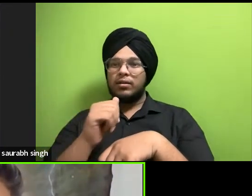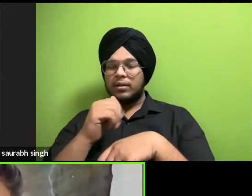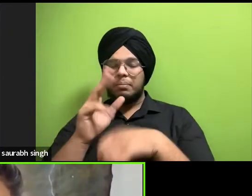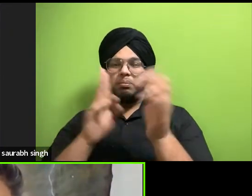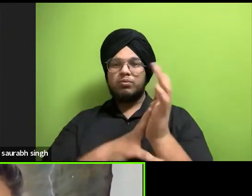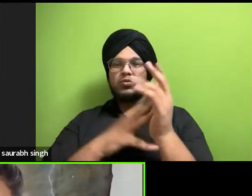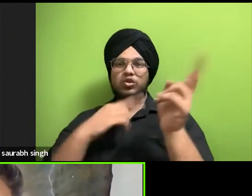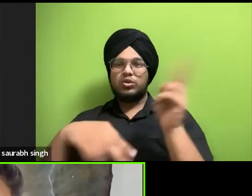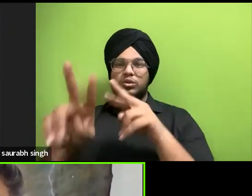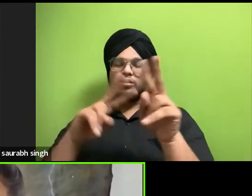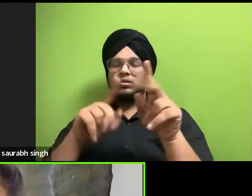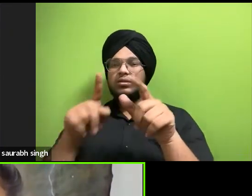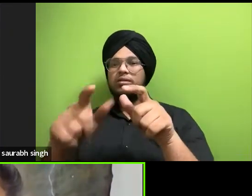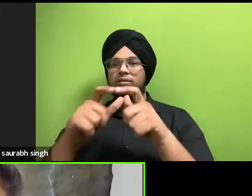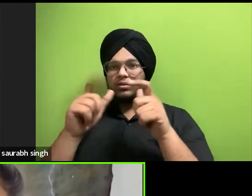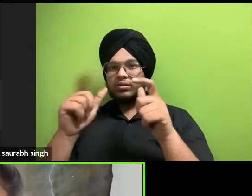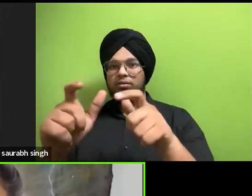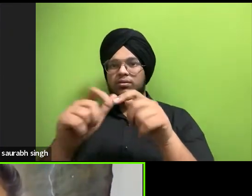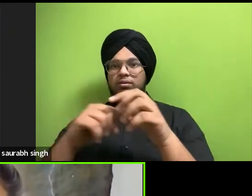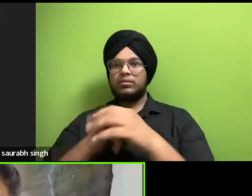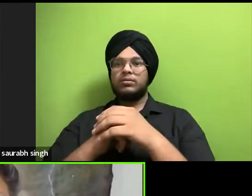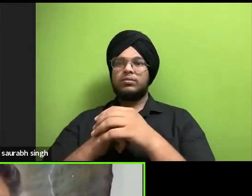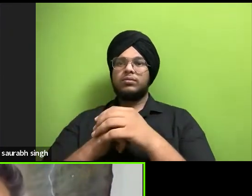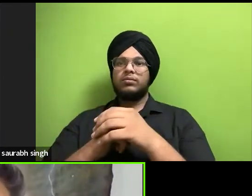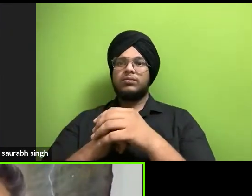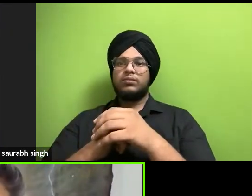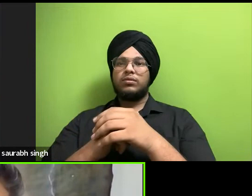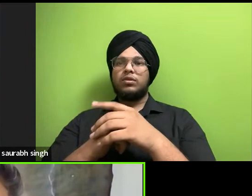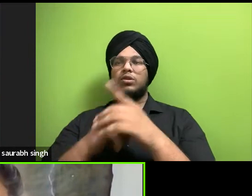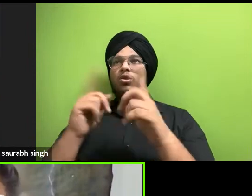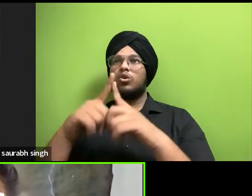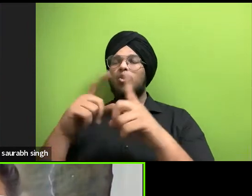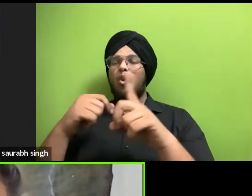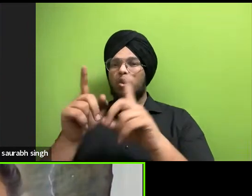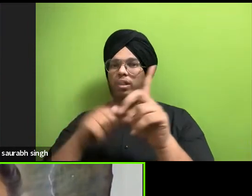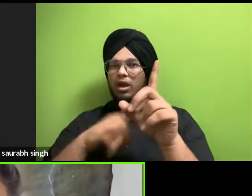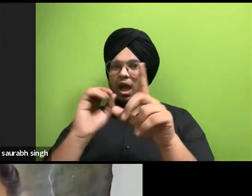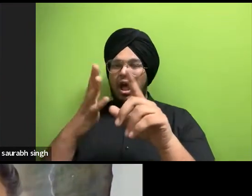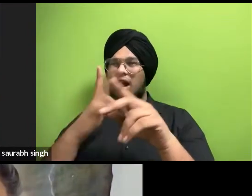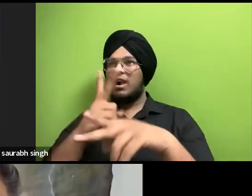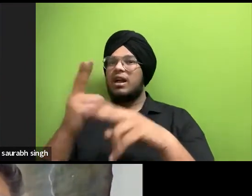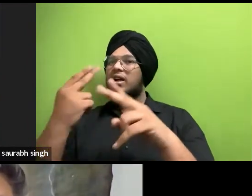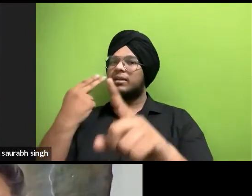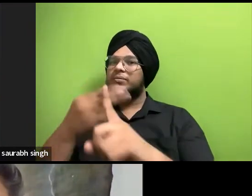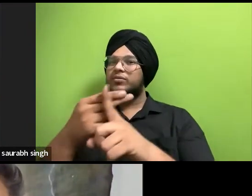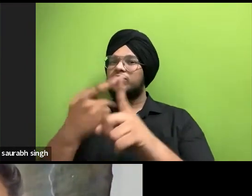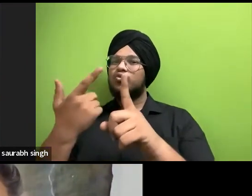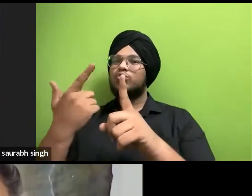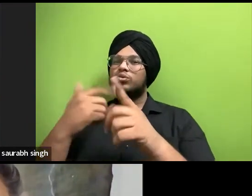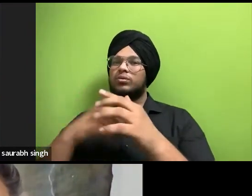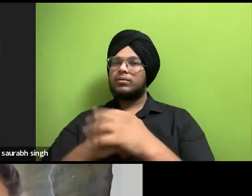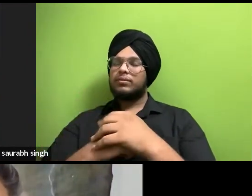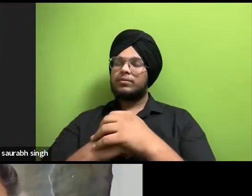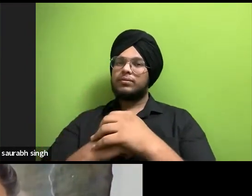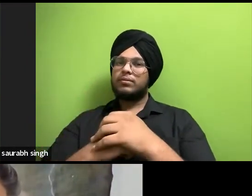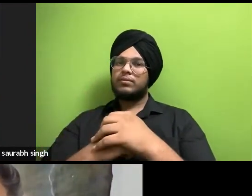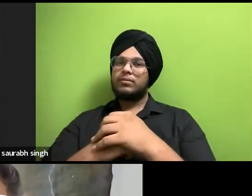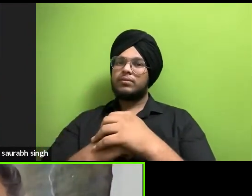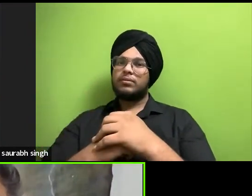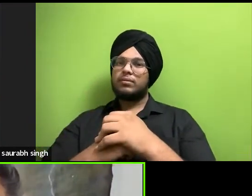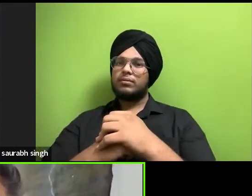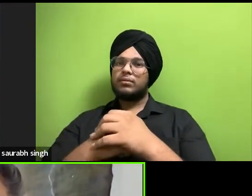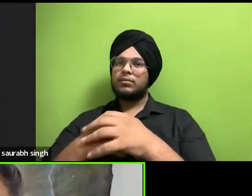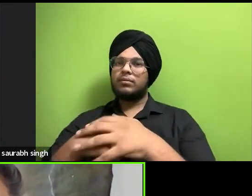M+ come out of, say, Tokyo or Seoul or Shanghai this time? But